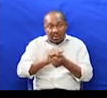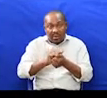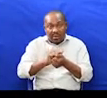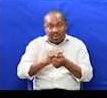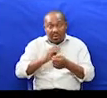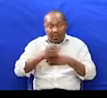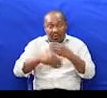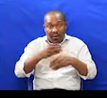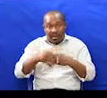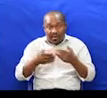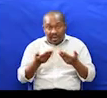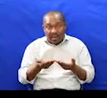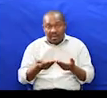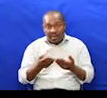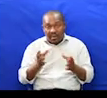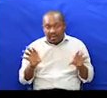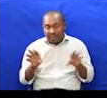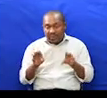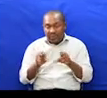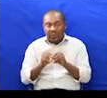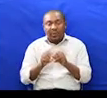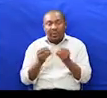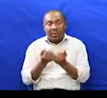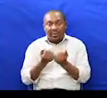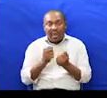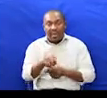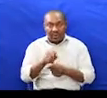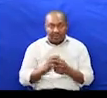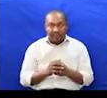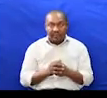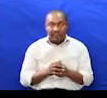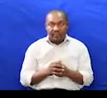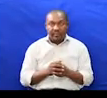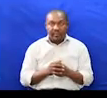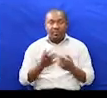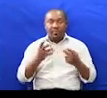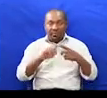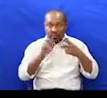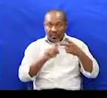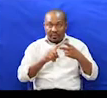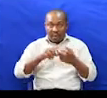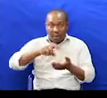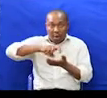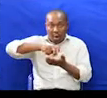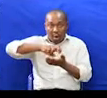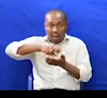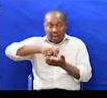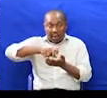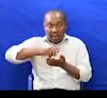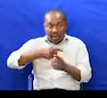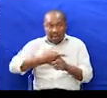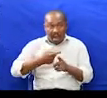made it. And another one, this is a 100-shilling coin. 100-shilling